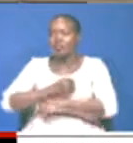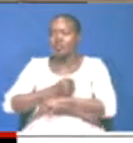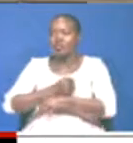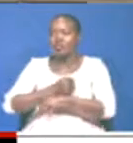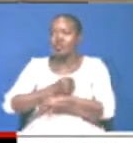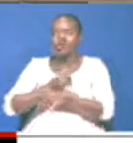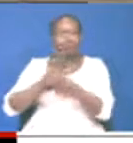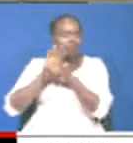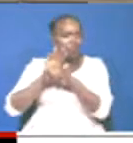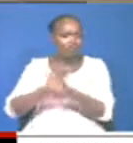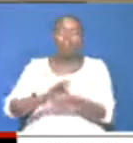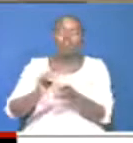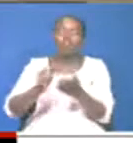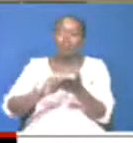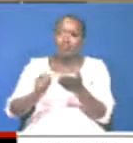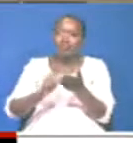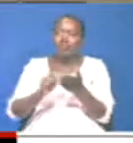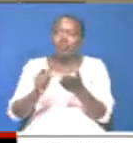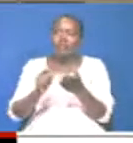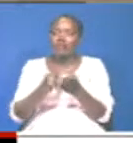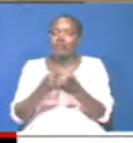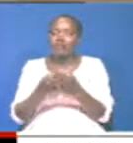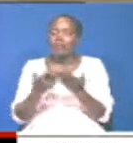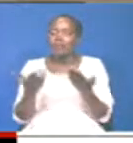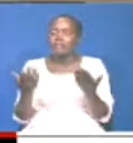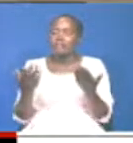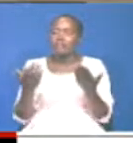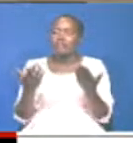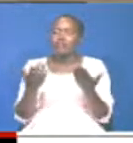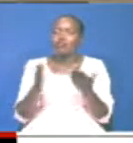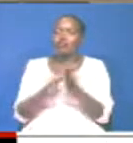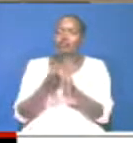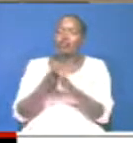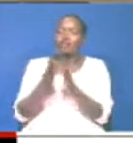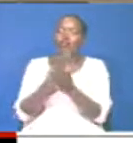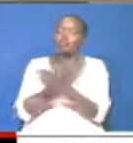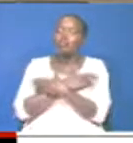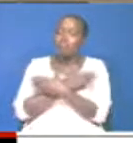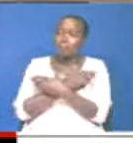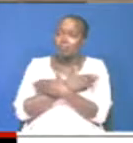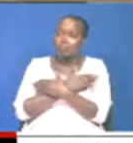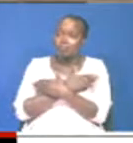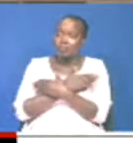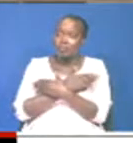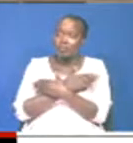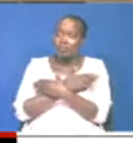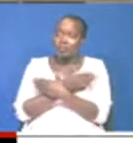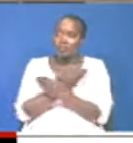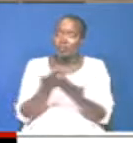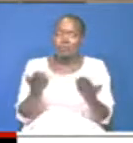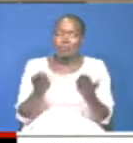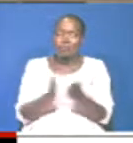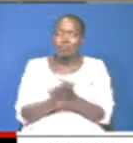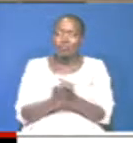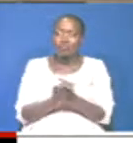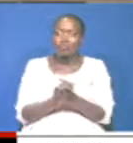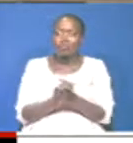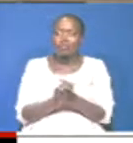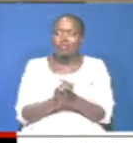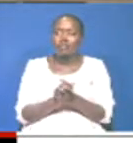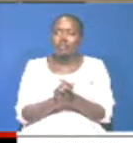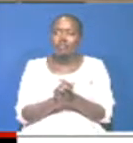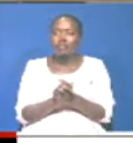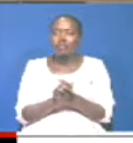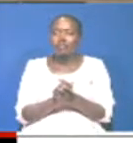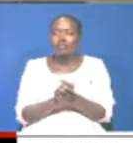him in writing. And we eventually became friends. Yeah, that's my story there in Akili, Kwelele High School.